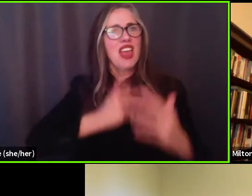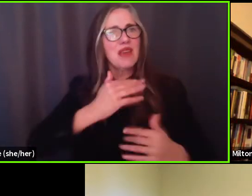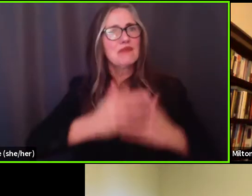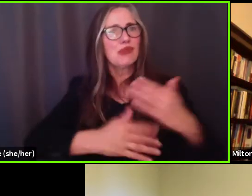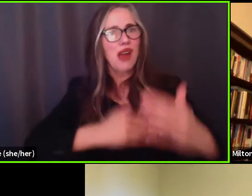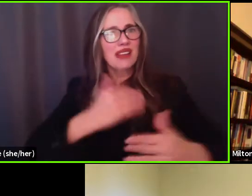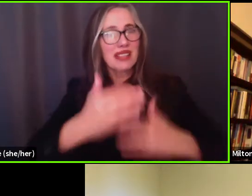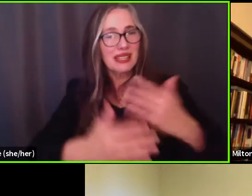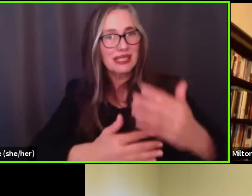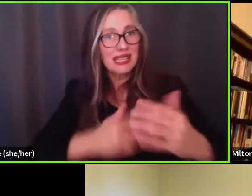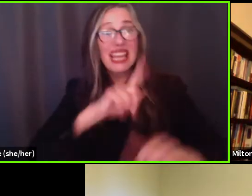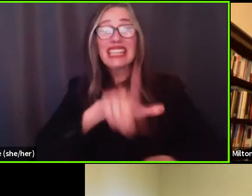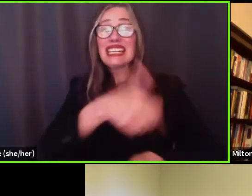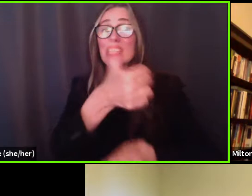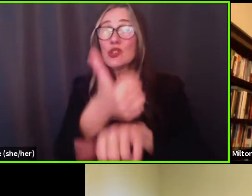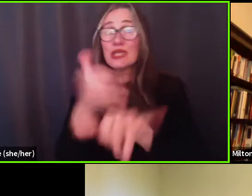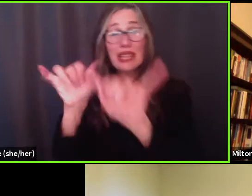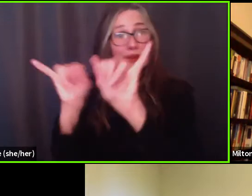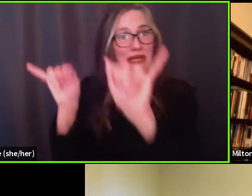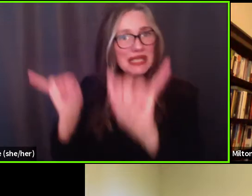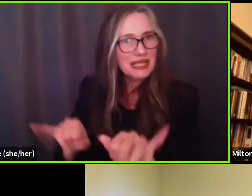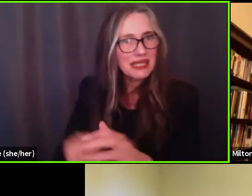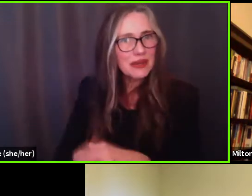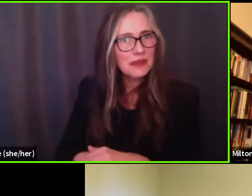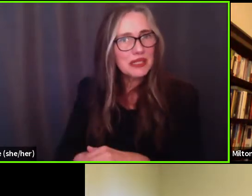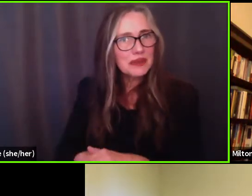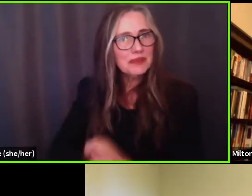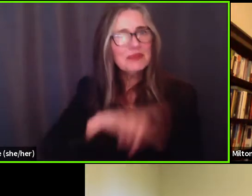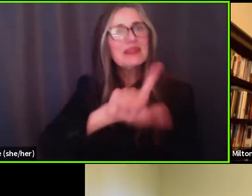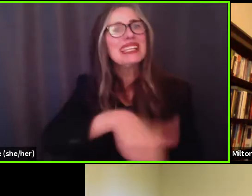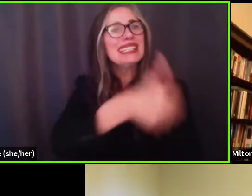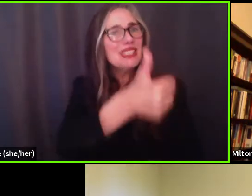conversation and that simply